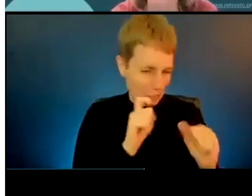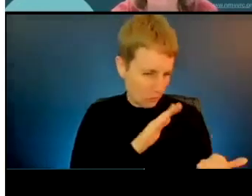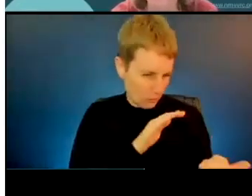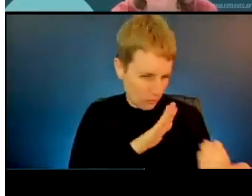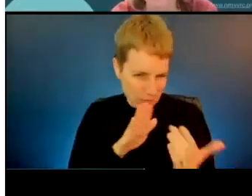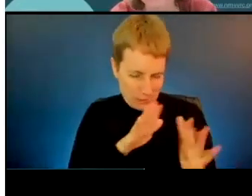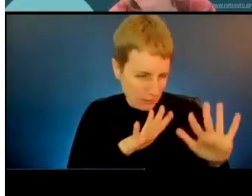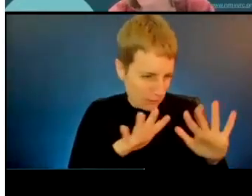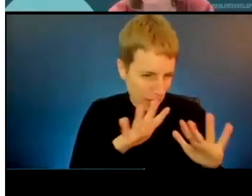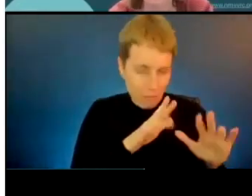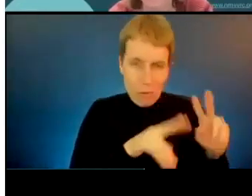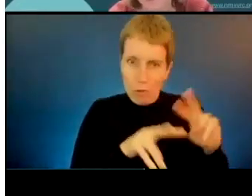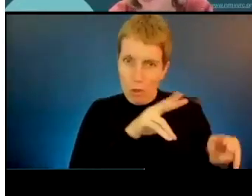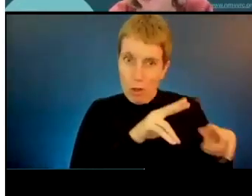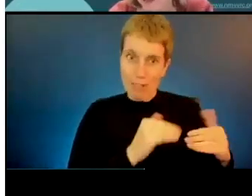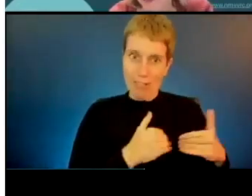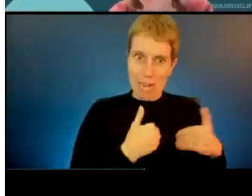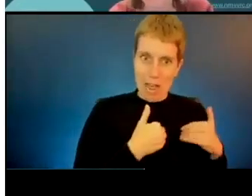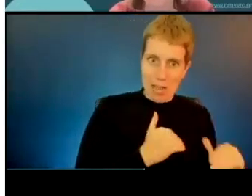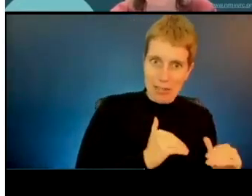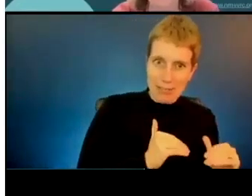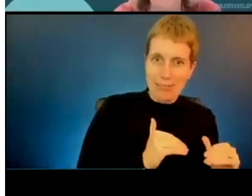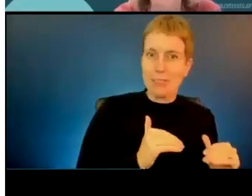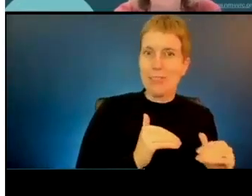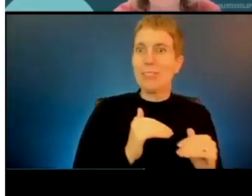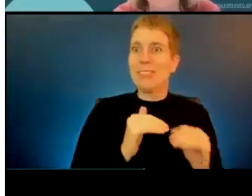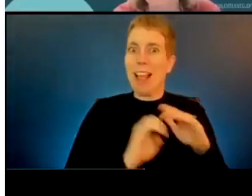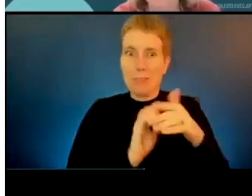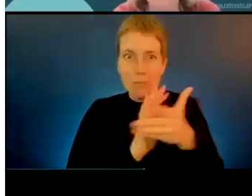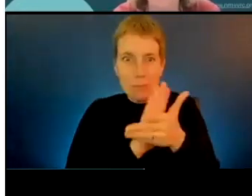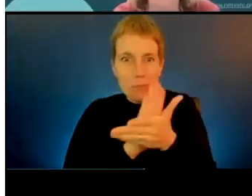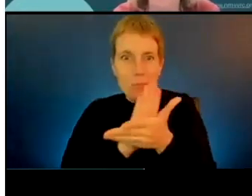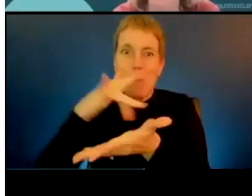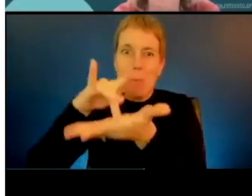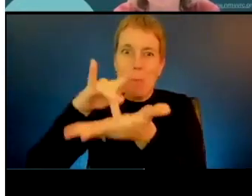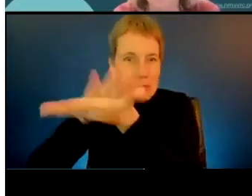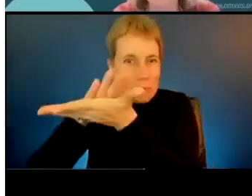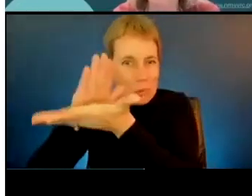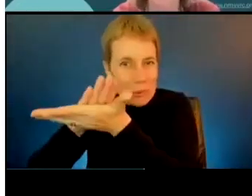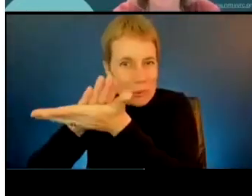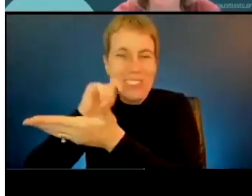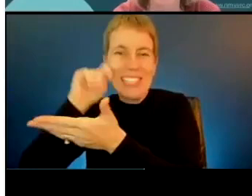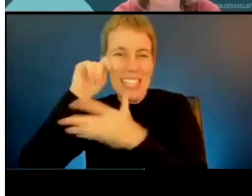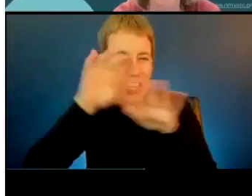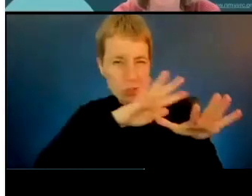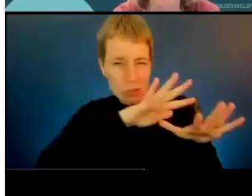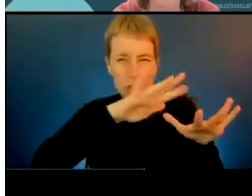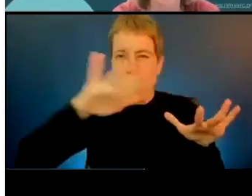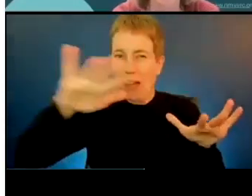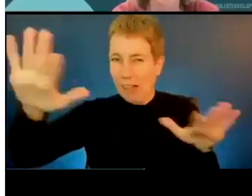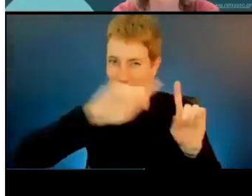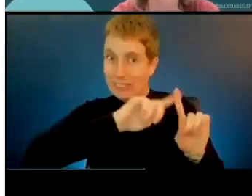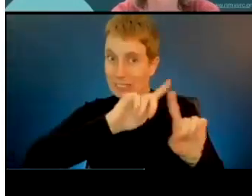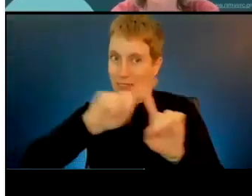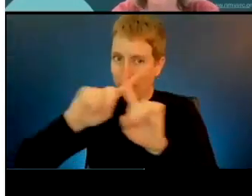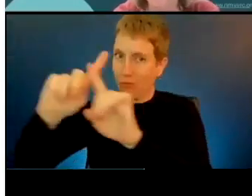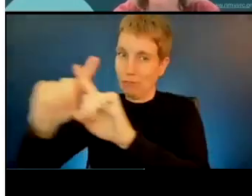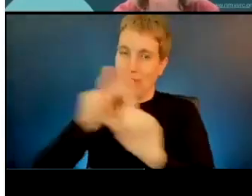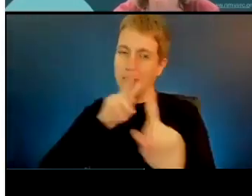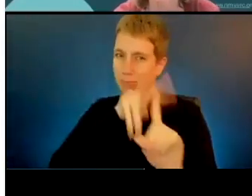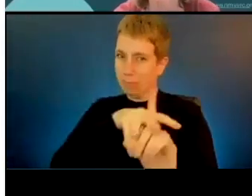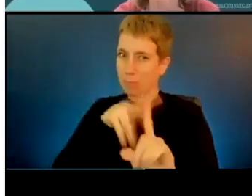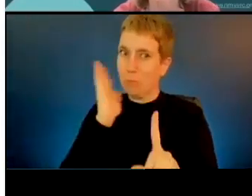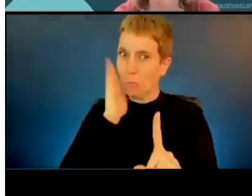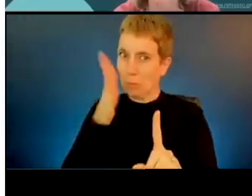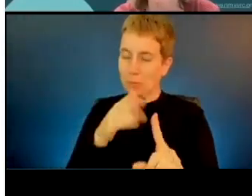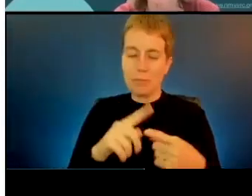child versus a middle school or an adolescent. And then secondly, that I've said probably multiple times that bears repeating, a huge